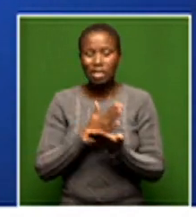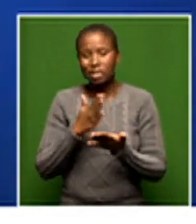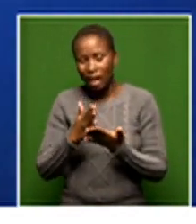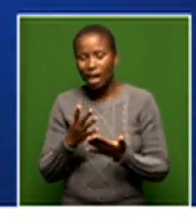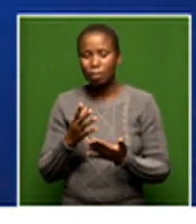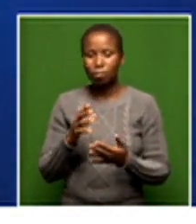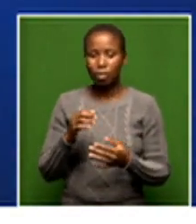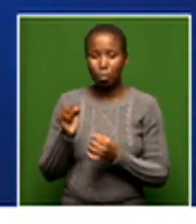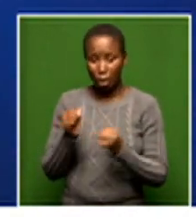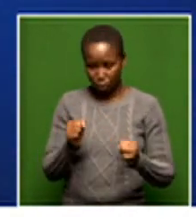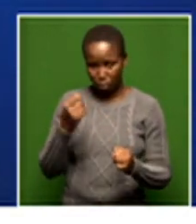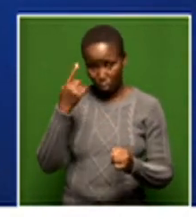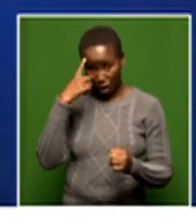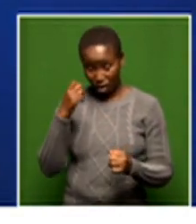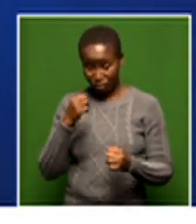exists.